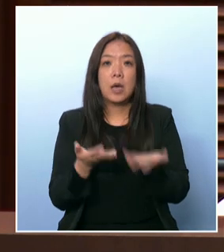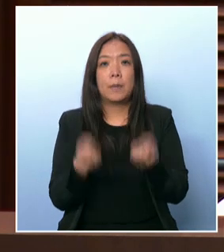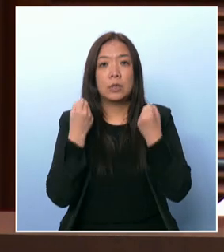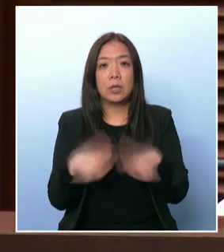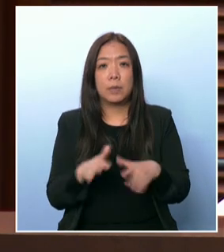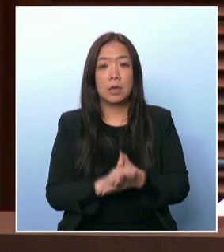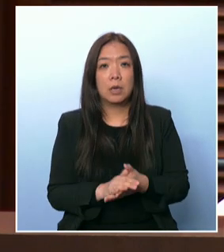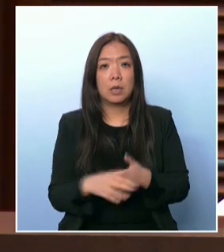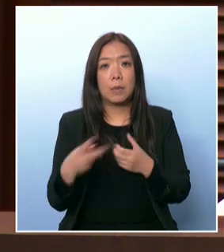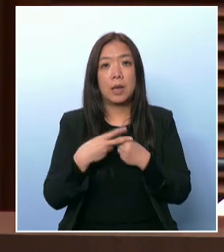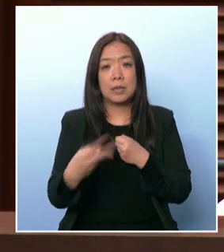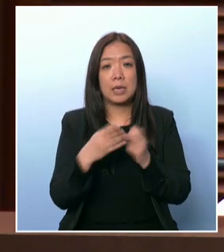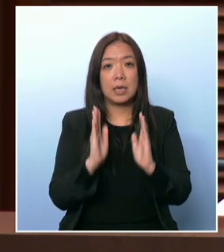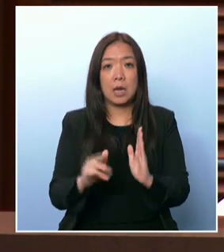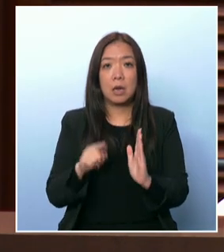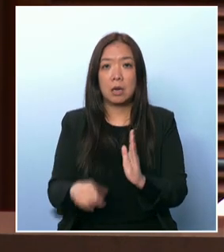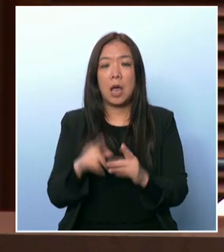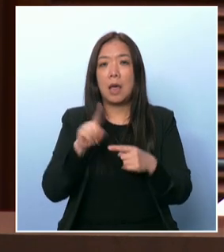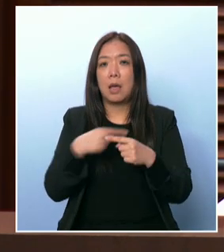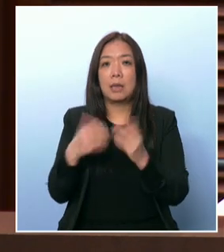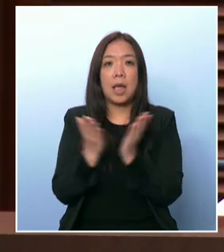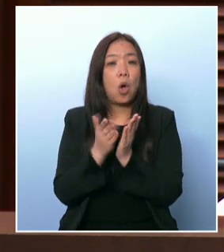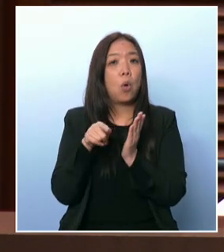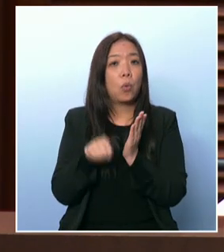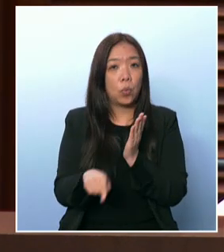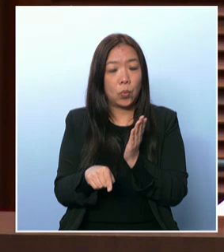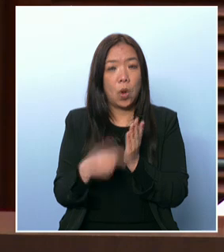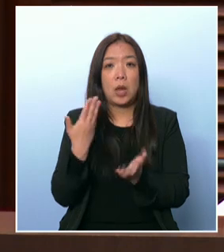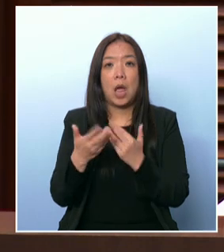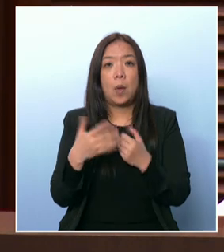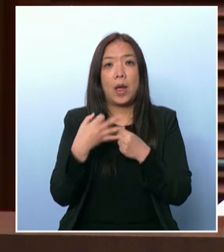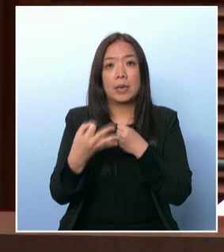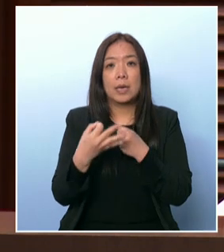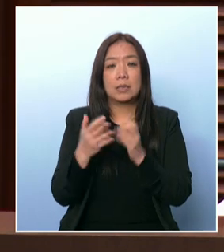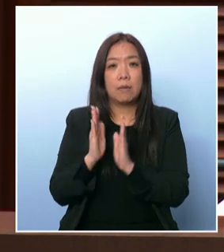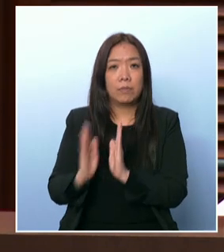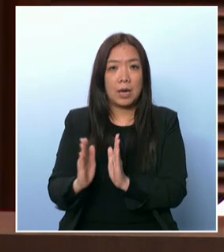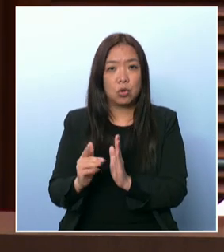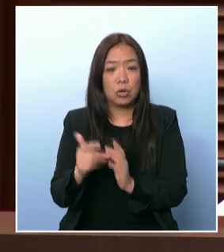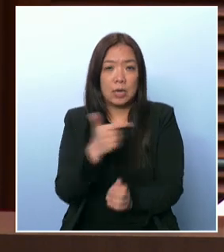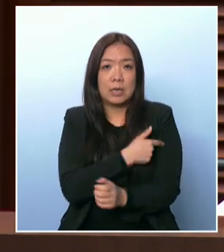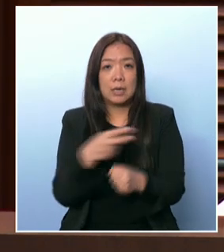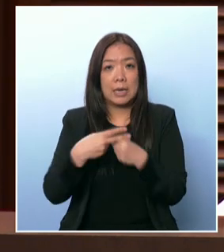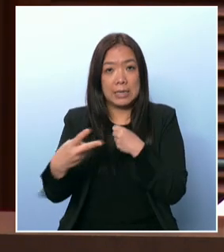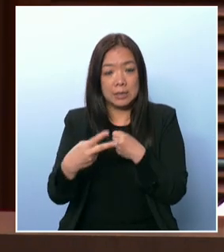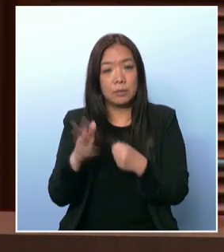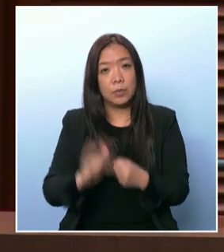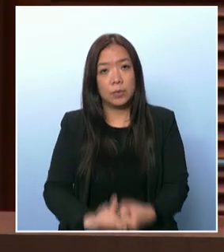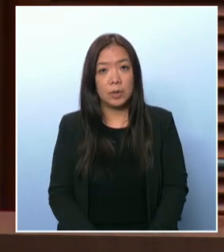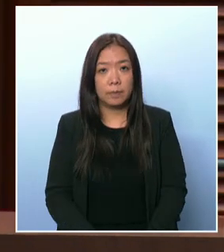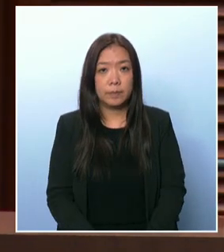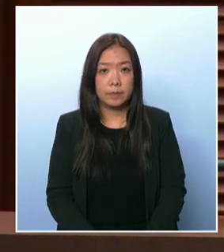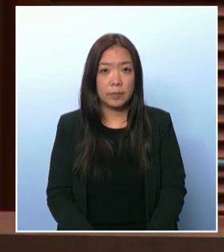schools. Now, for those female students who have already graduated during the second phase, they